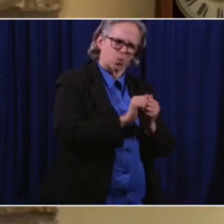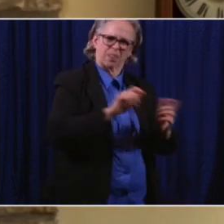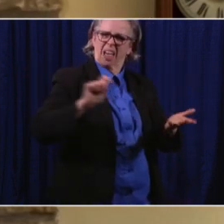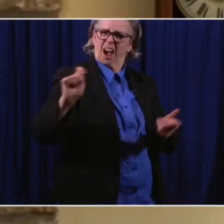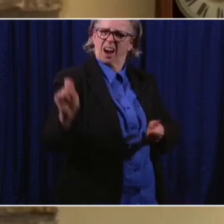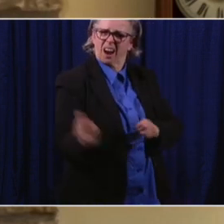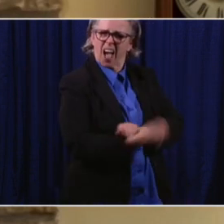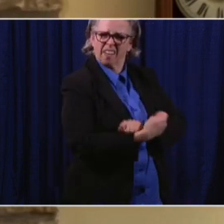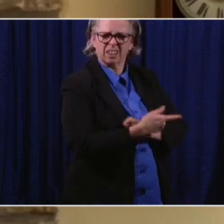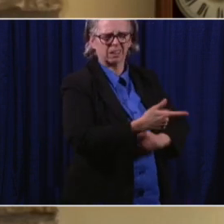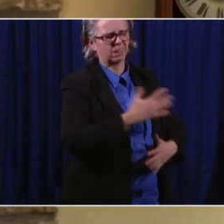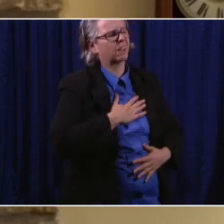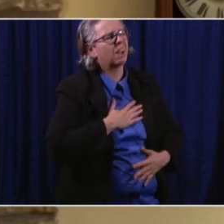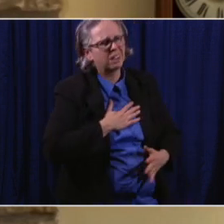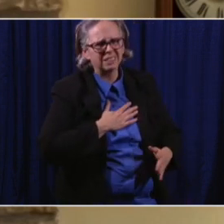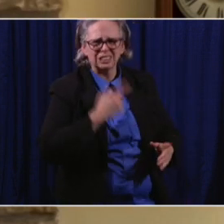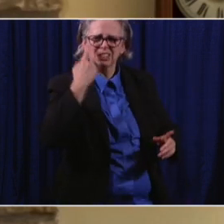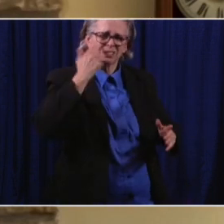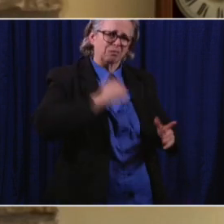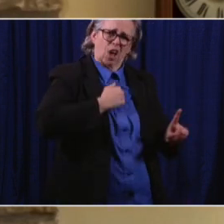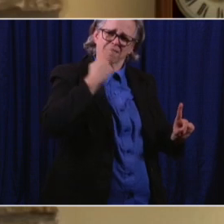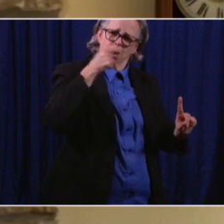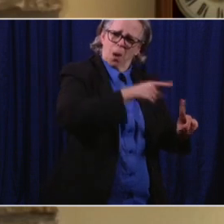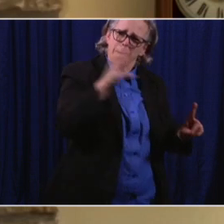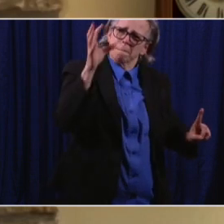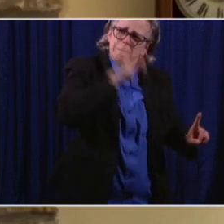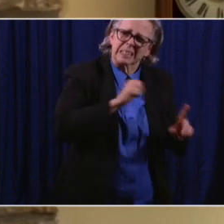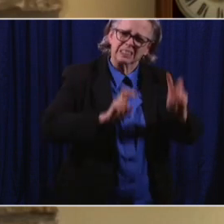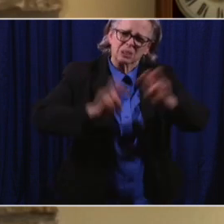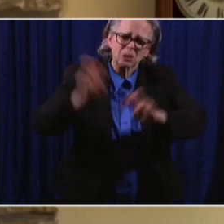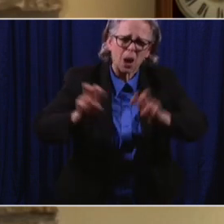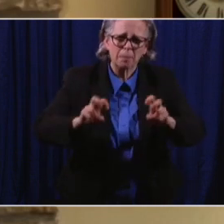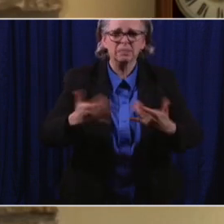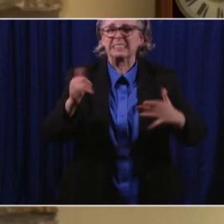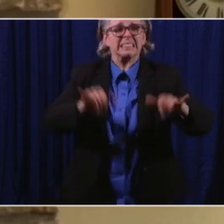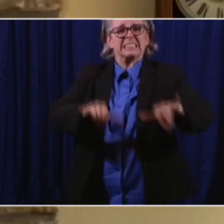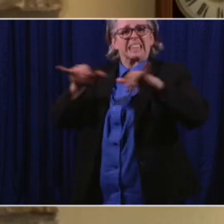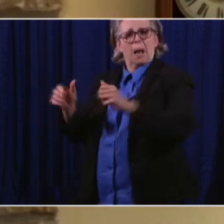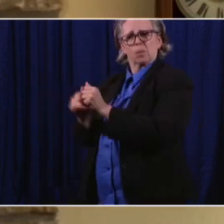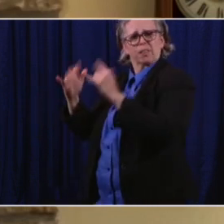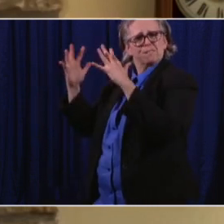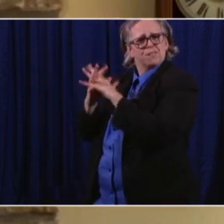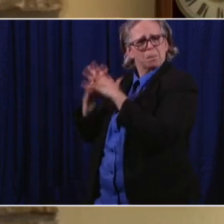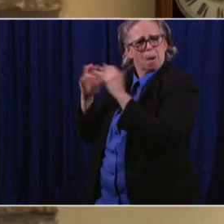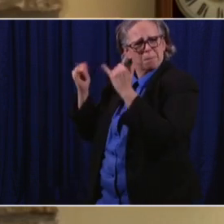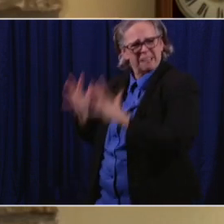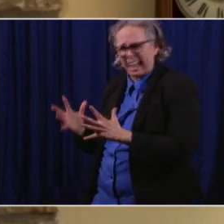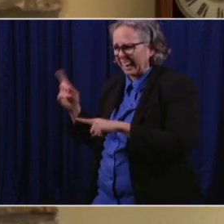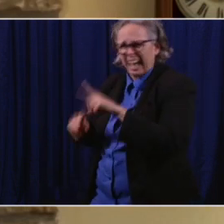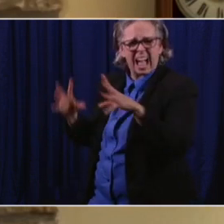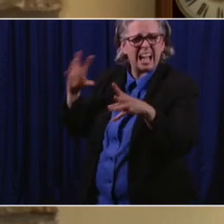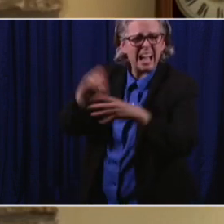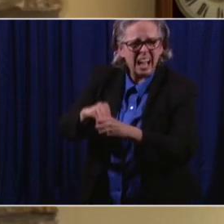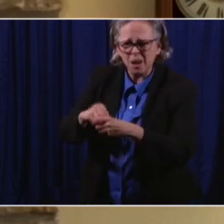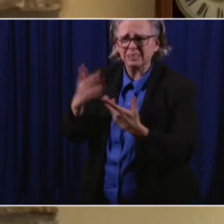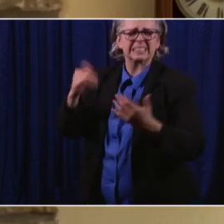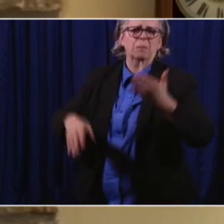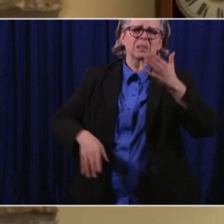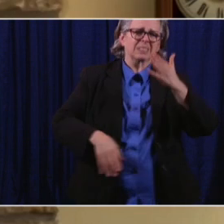runners who can't run, football players who can't play football, soccer players who can't play, volleyball